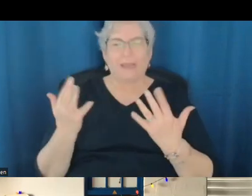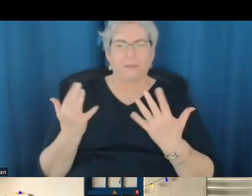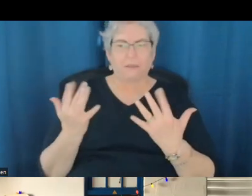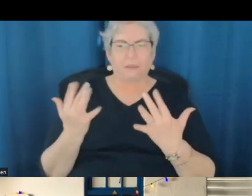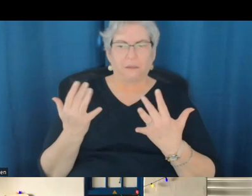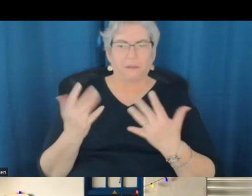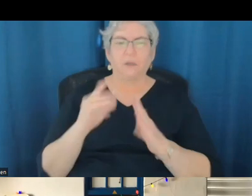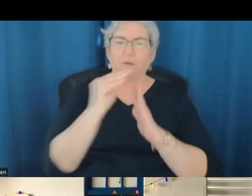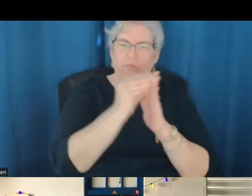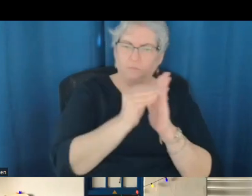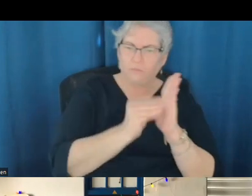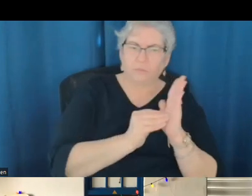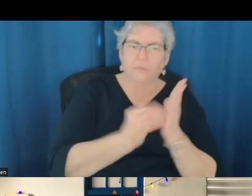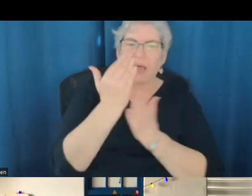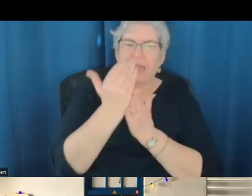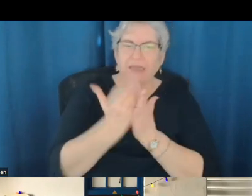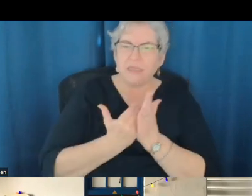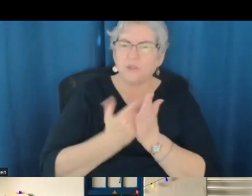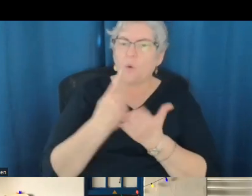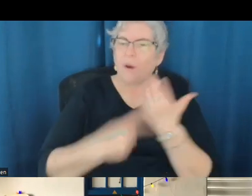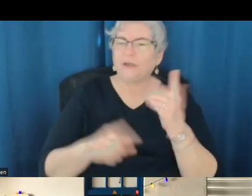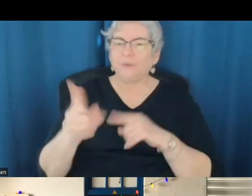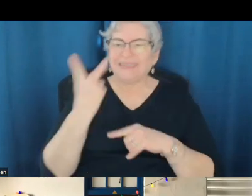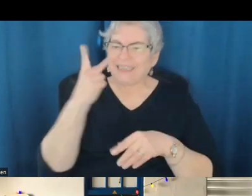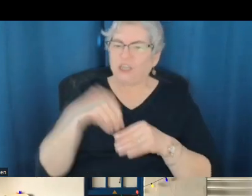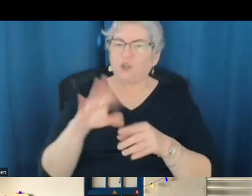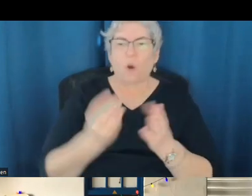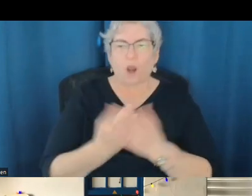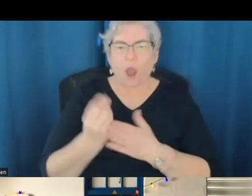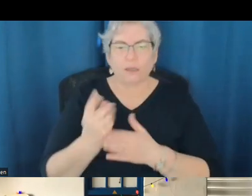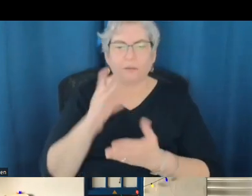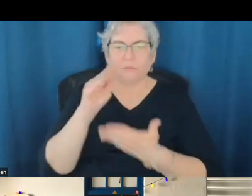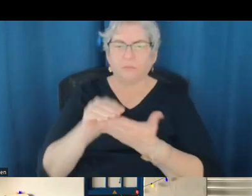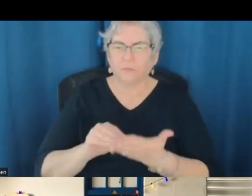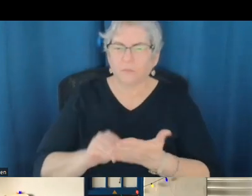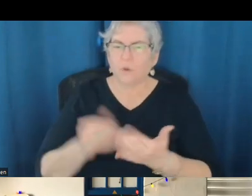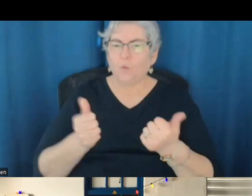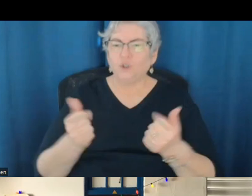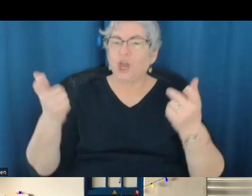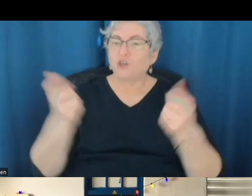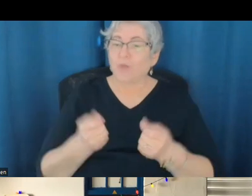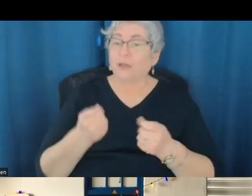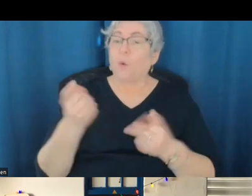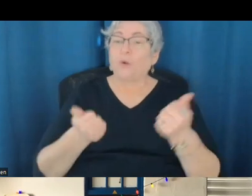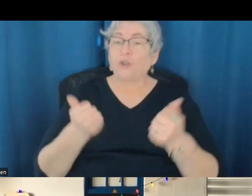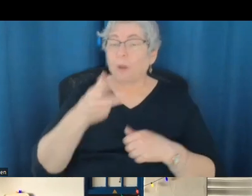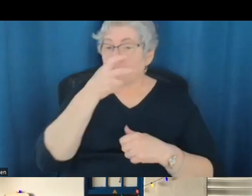Keep a journal or a list of the various insects that you see. Take notes on which species attract which insects.